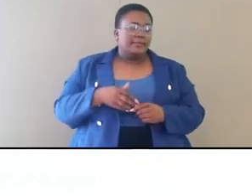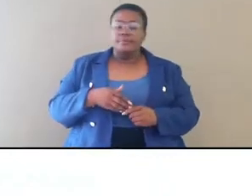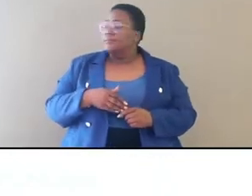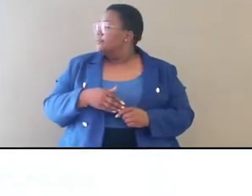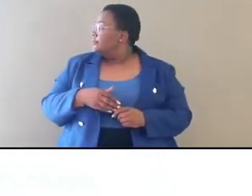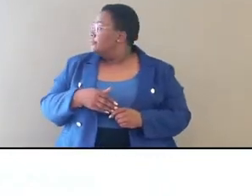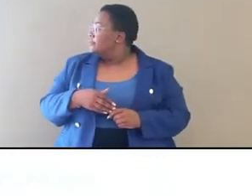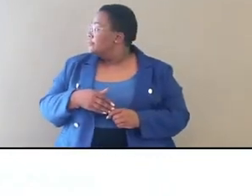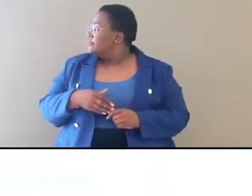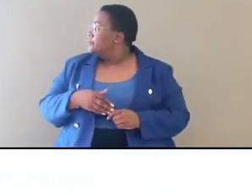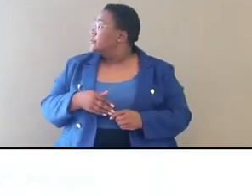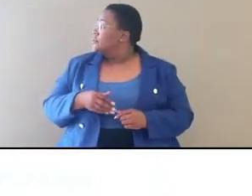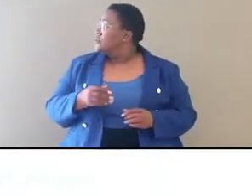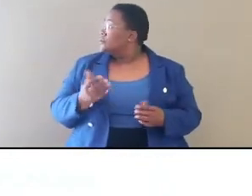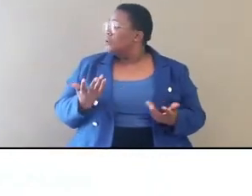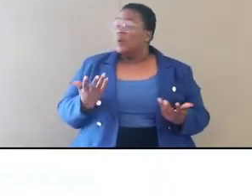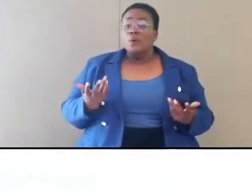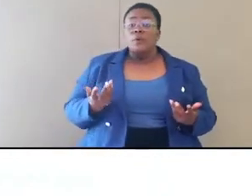poor caregivers.